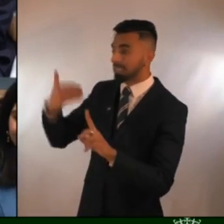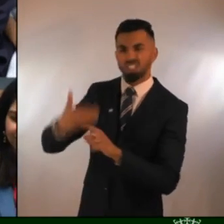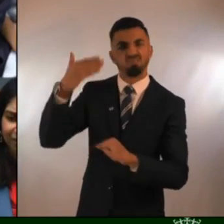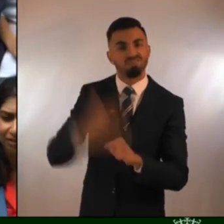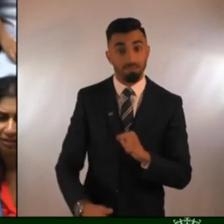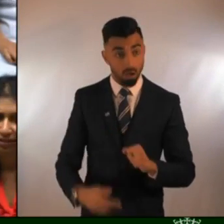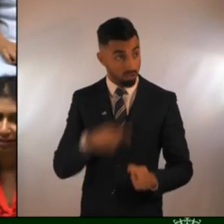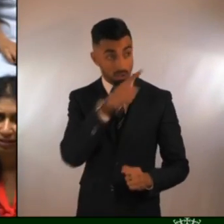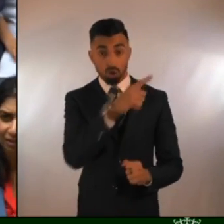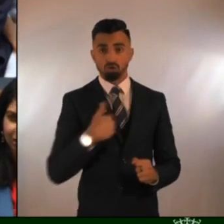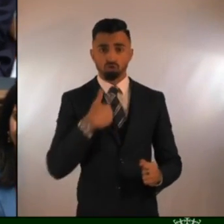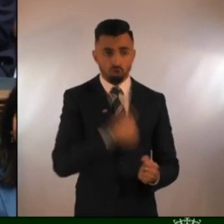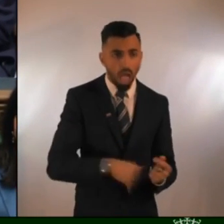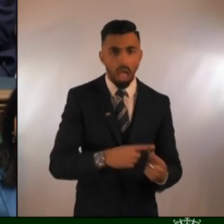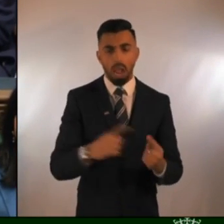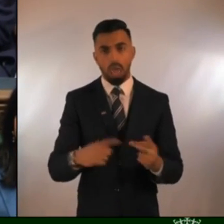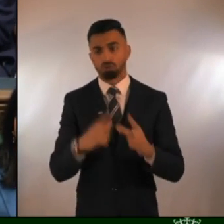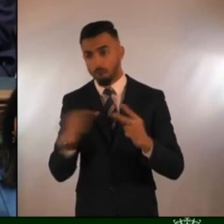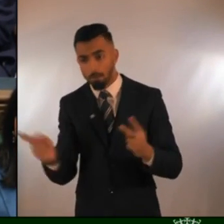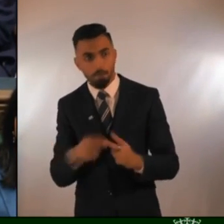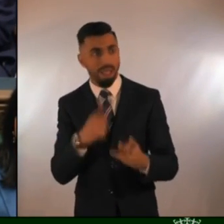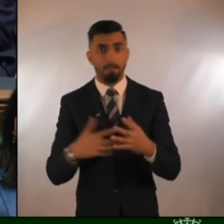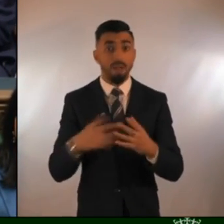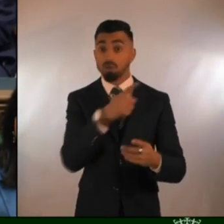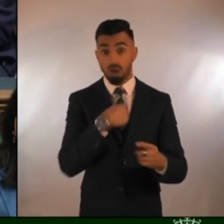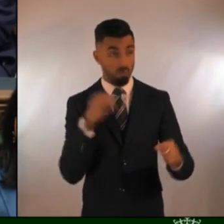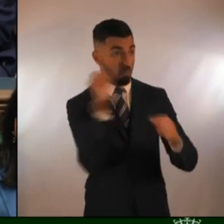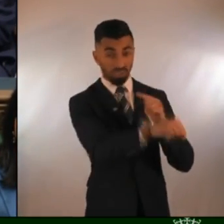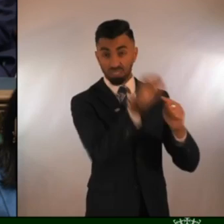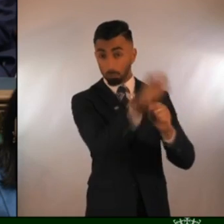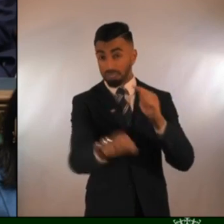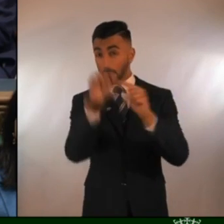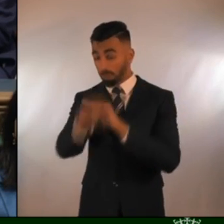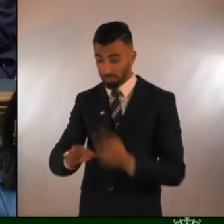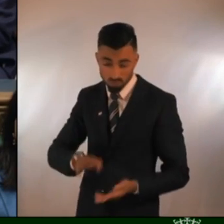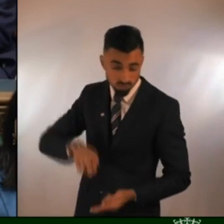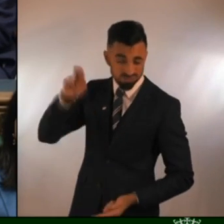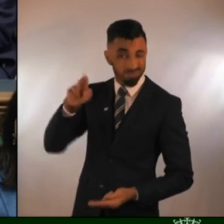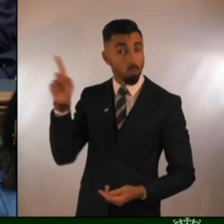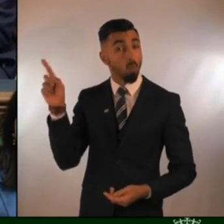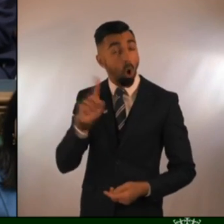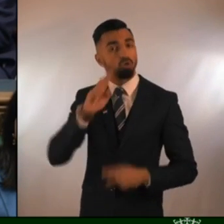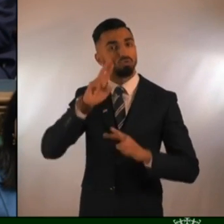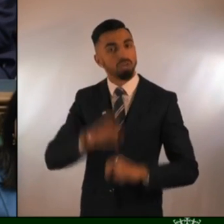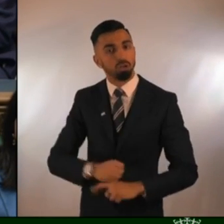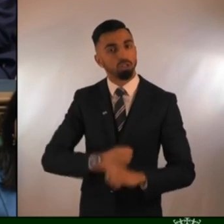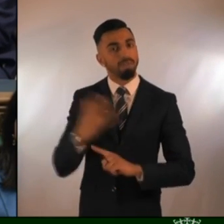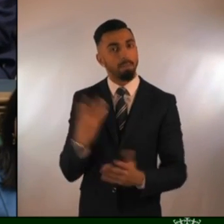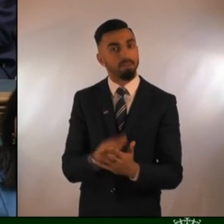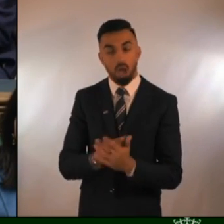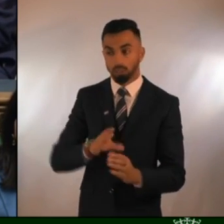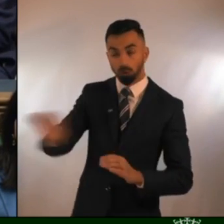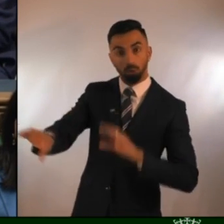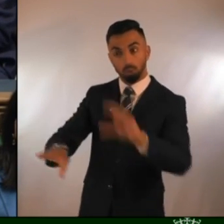and Japan, and a major step towards our target of increasing public and private investment in R&D to 2.4% of